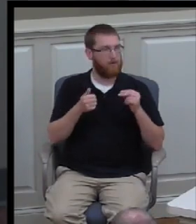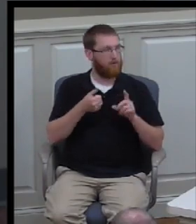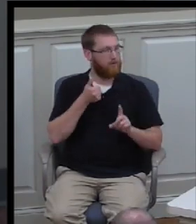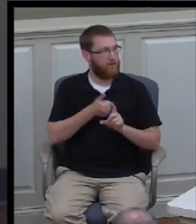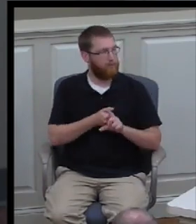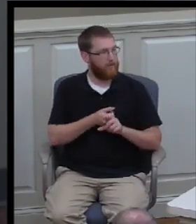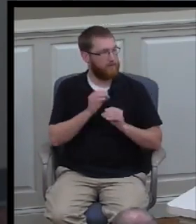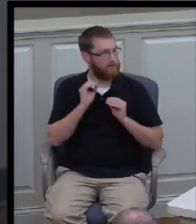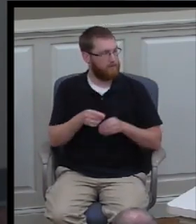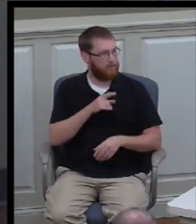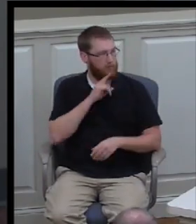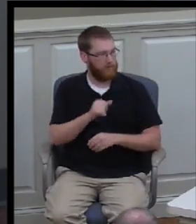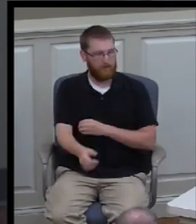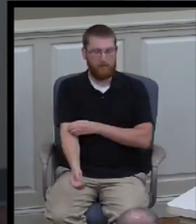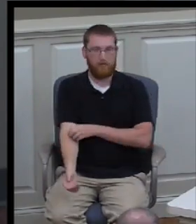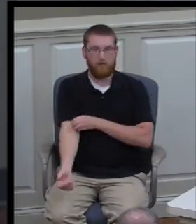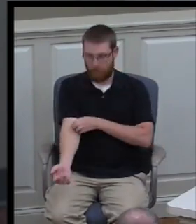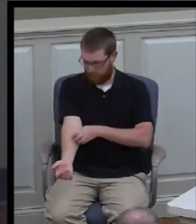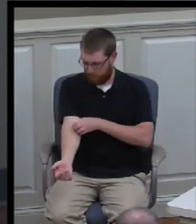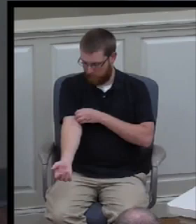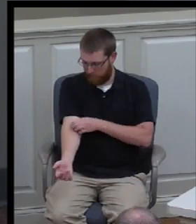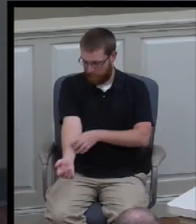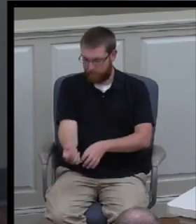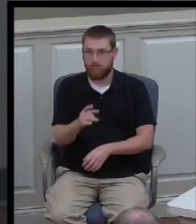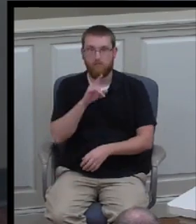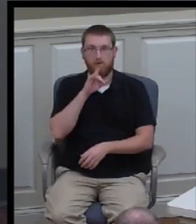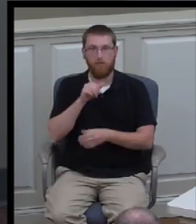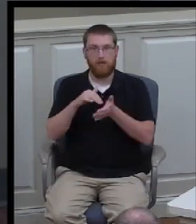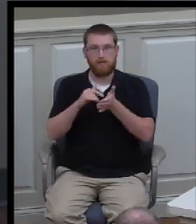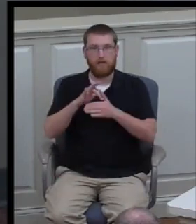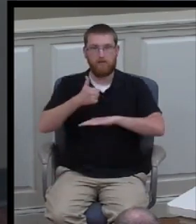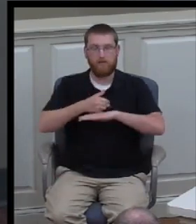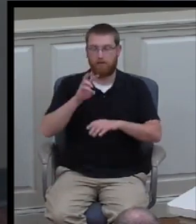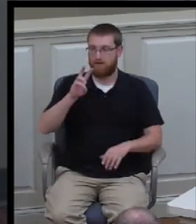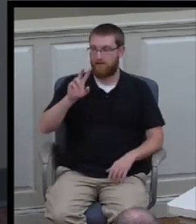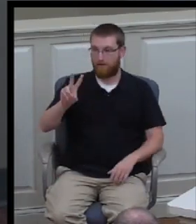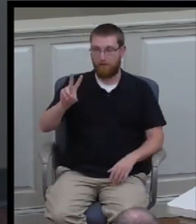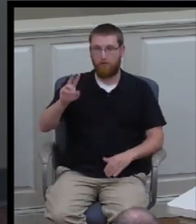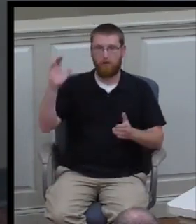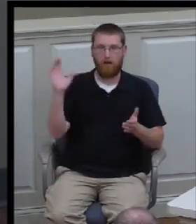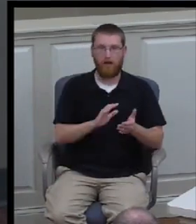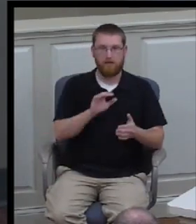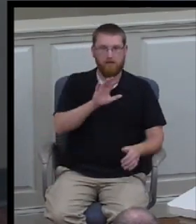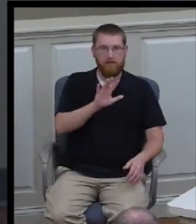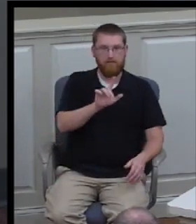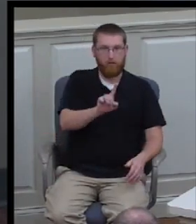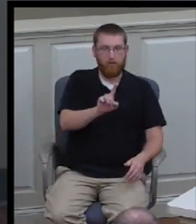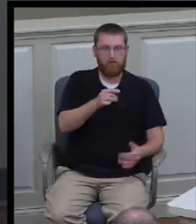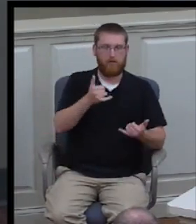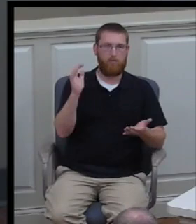if at all, based on 51. It was initially studied for 62, and by lowering it to 51, it even lessens it by that